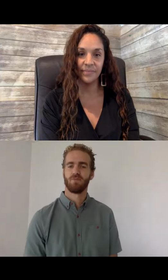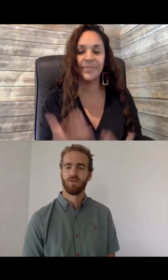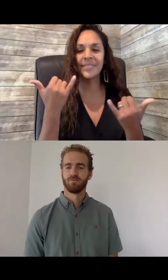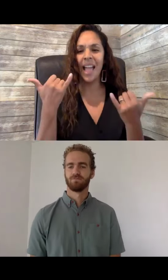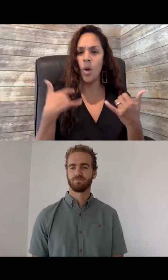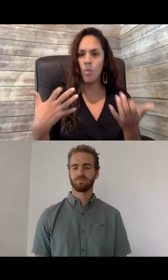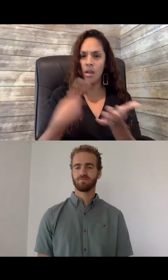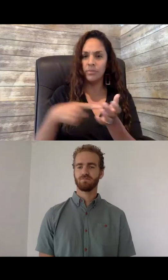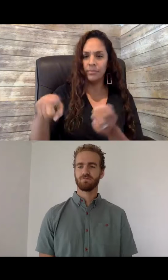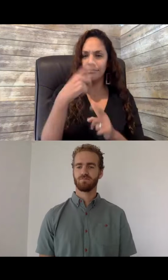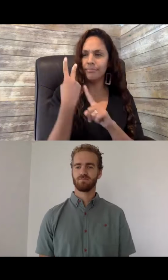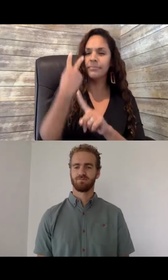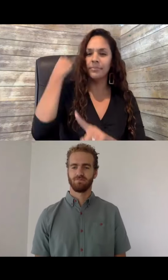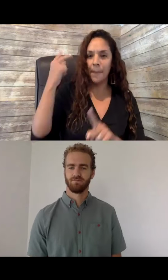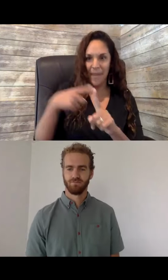today's topic.